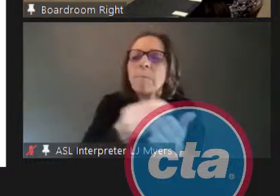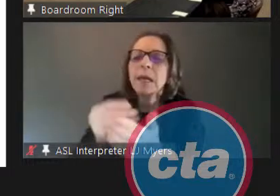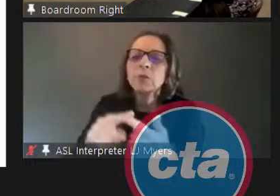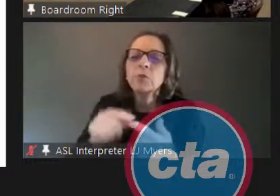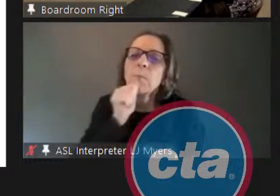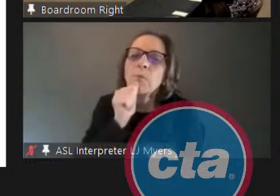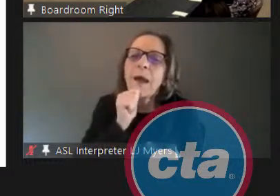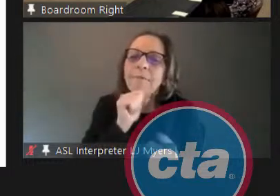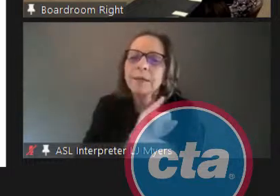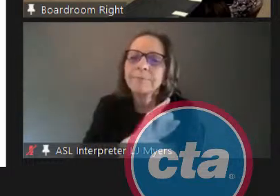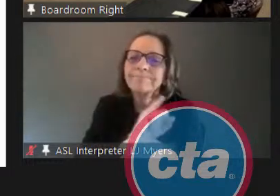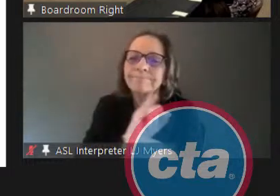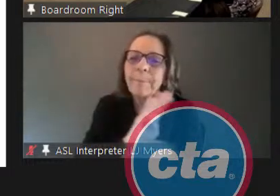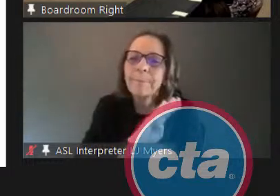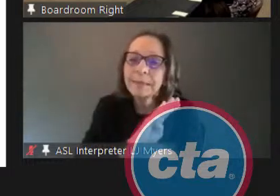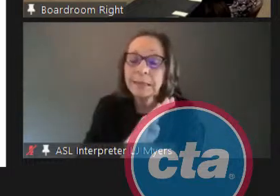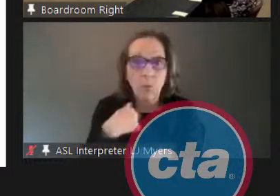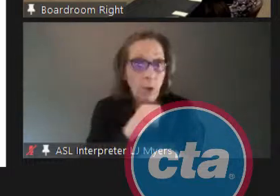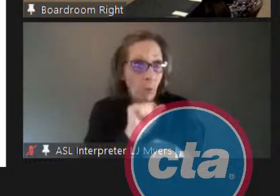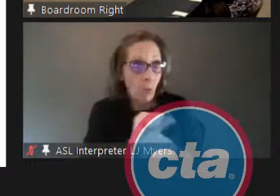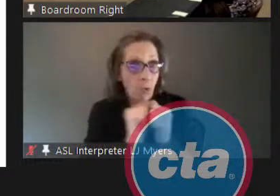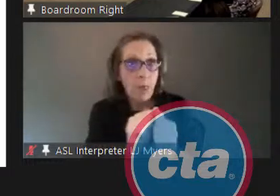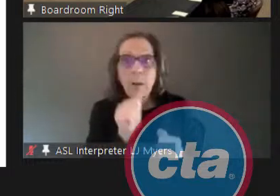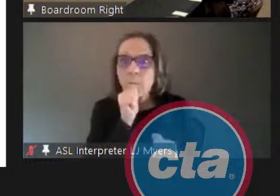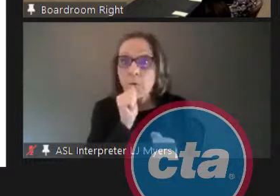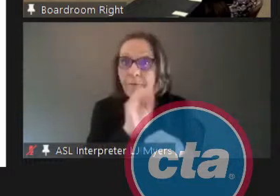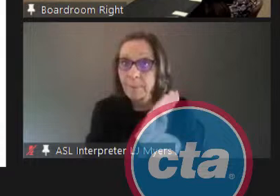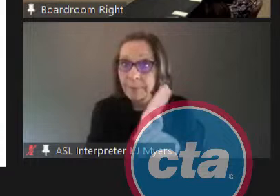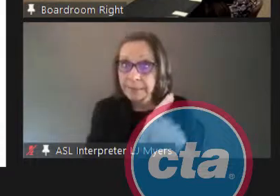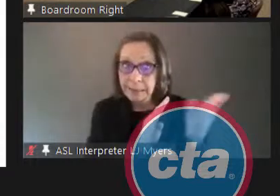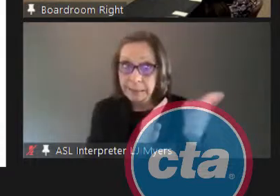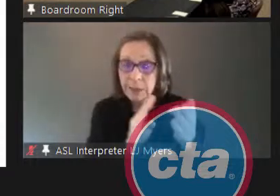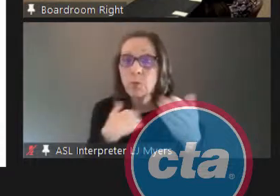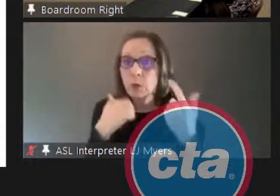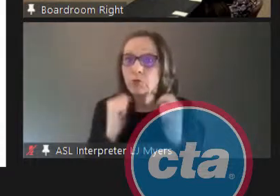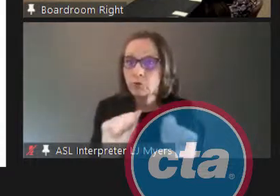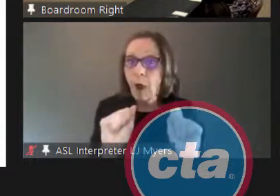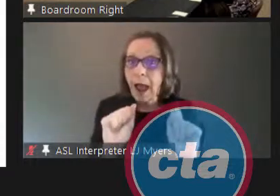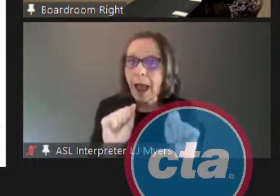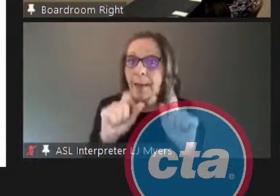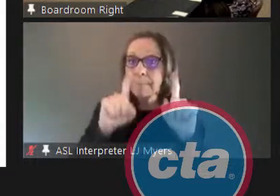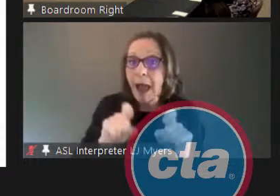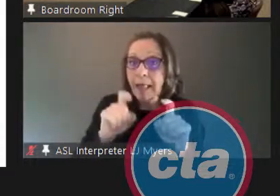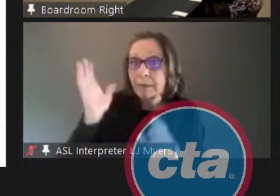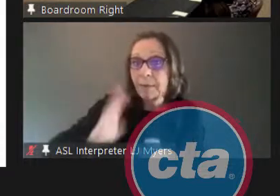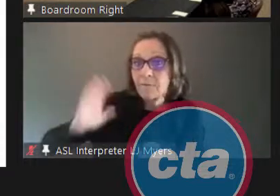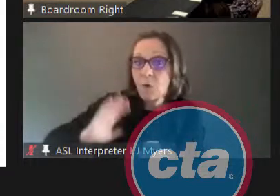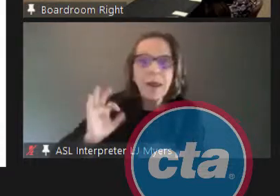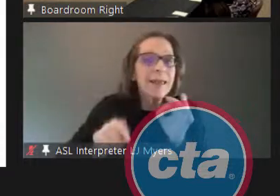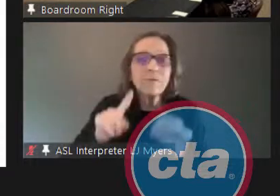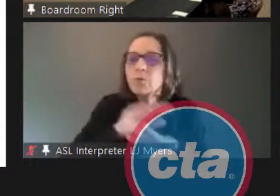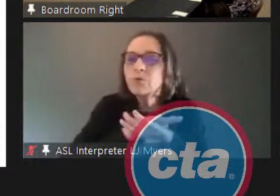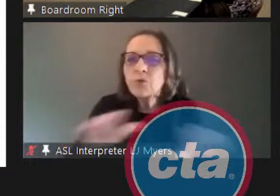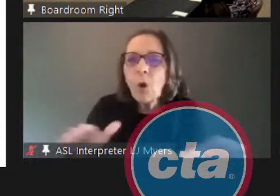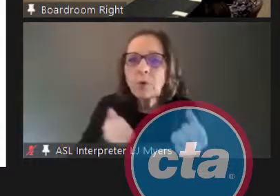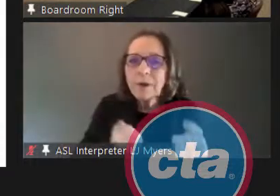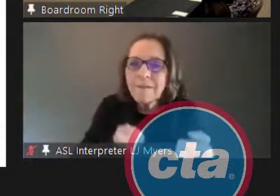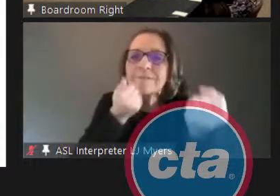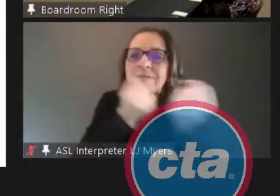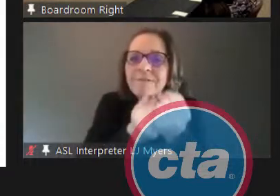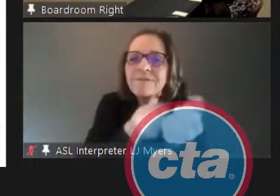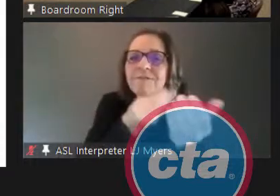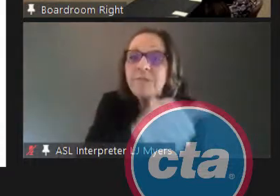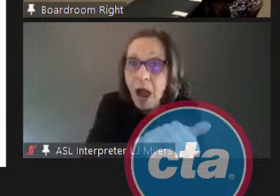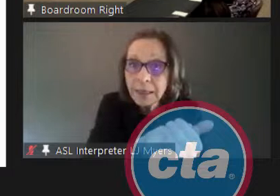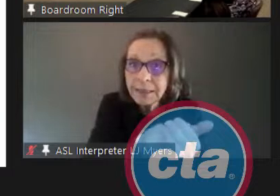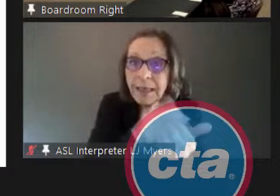have found when we work with private industry and when we've try to do pilots in the past, if you don't try to fund the pilot, what you